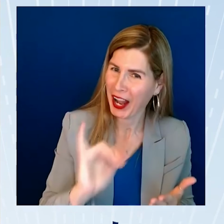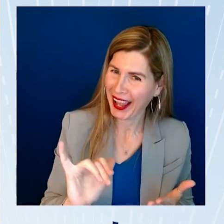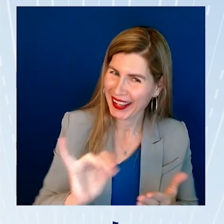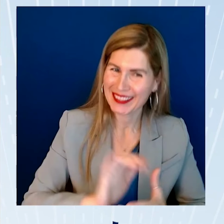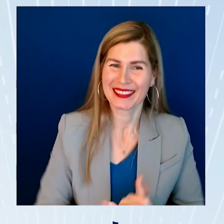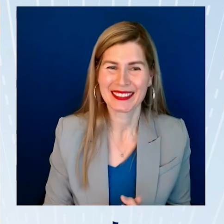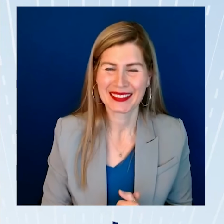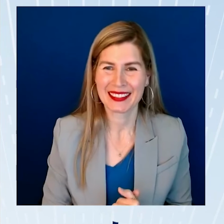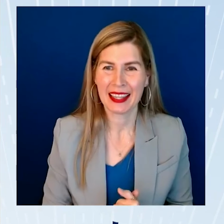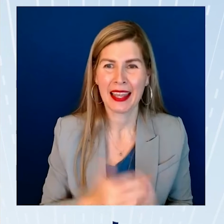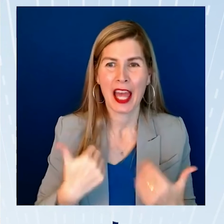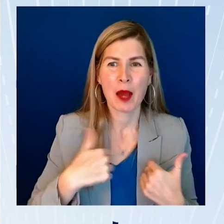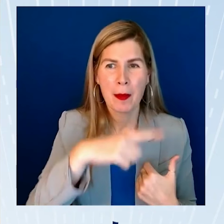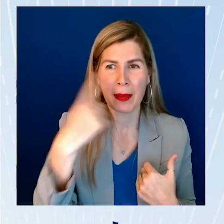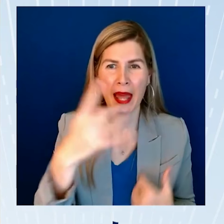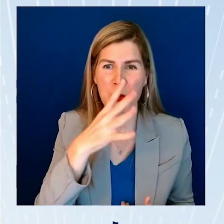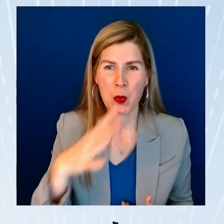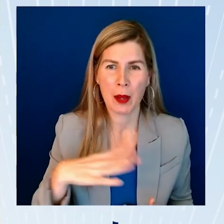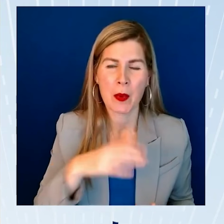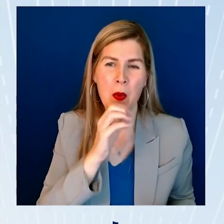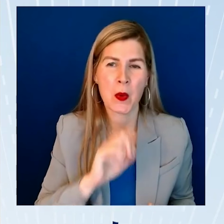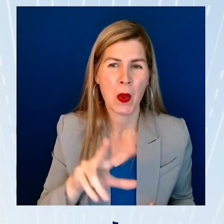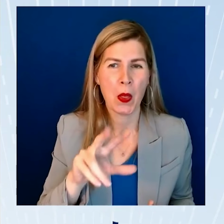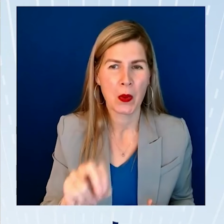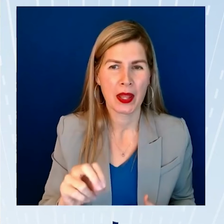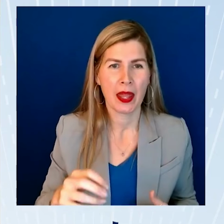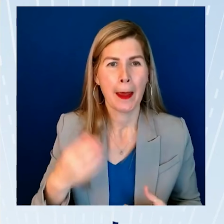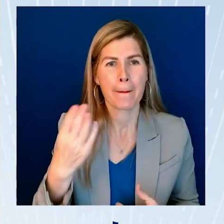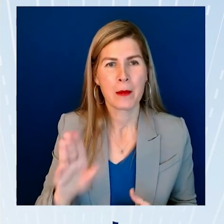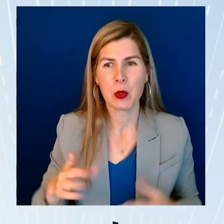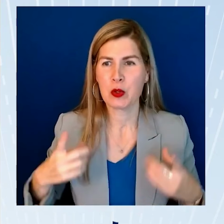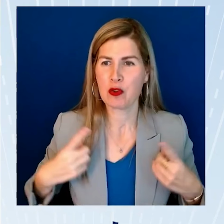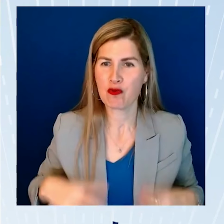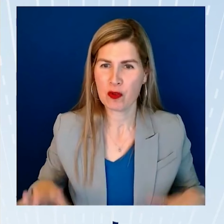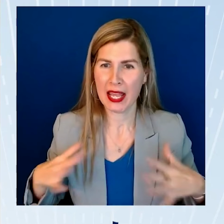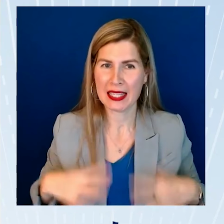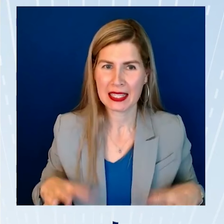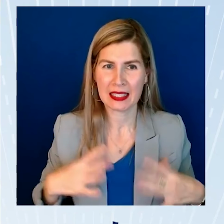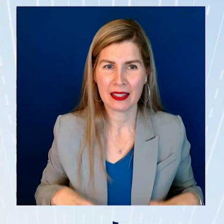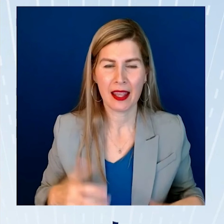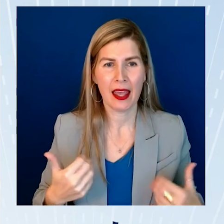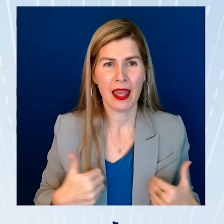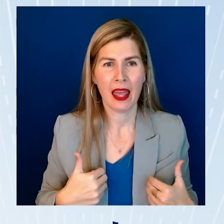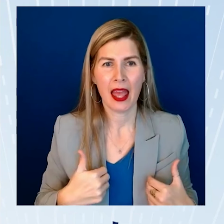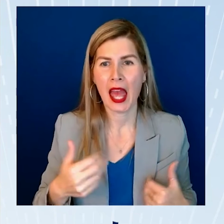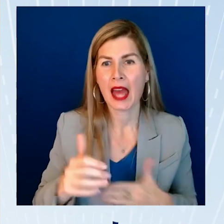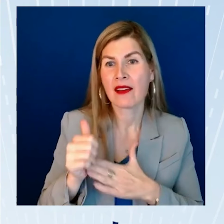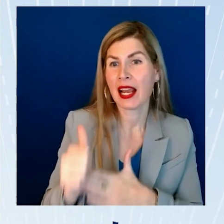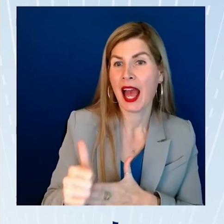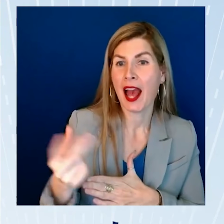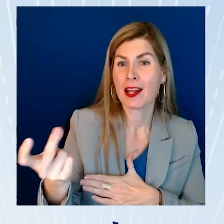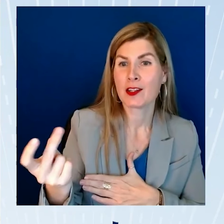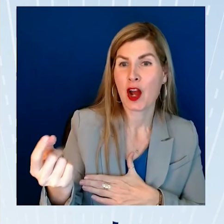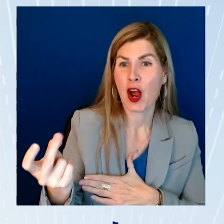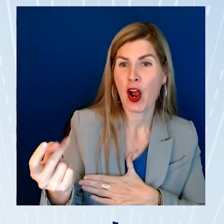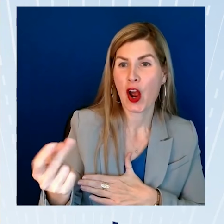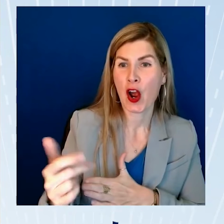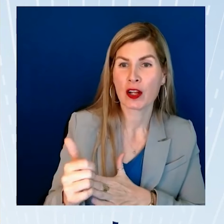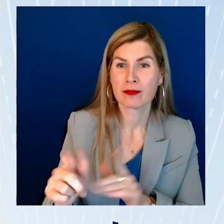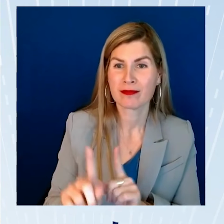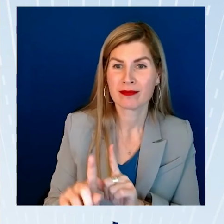I'm a black woman in my 30s. I'm wearing a blue dress. In front of me is a guide dog on the floor. You